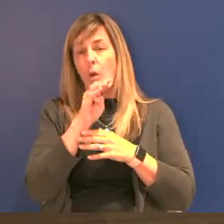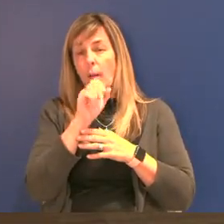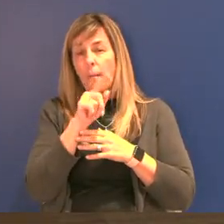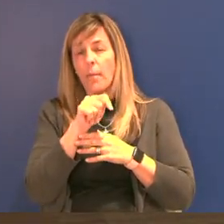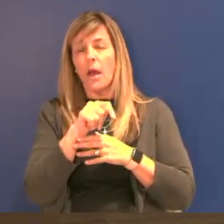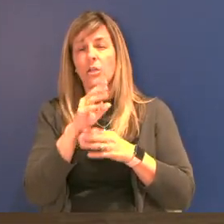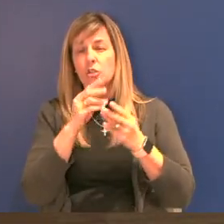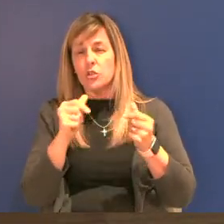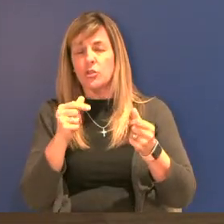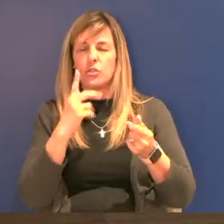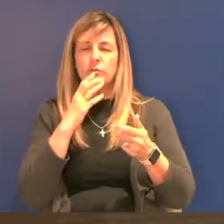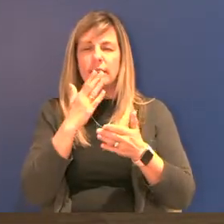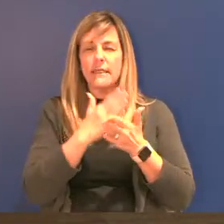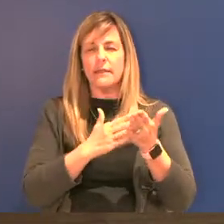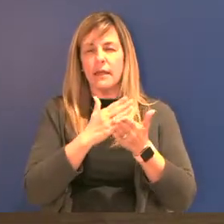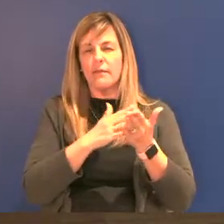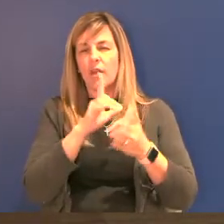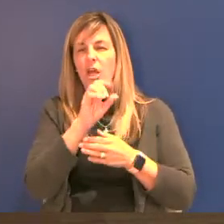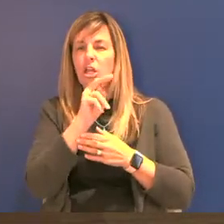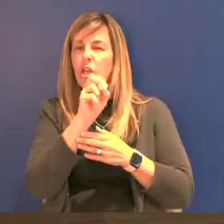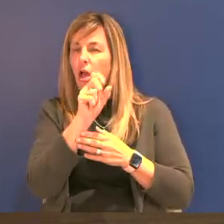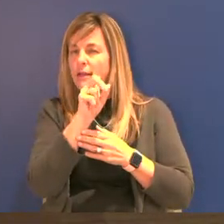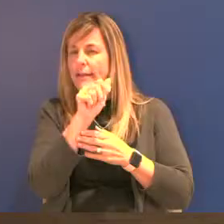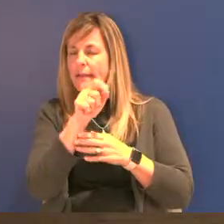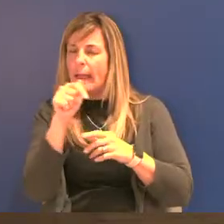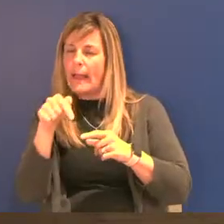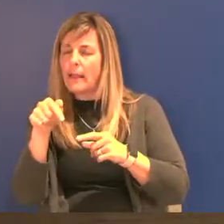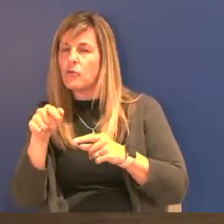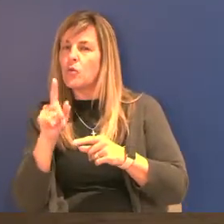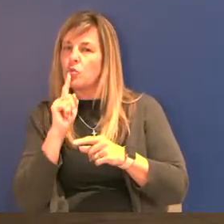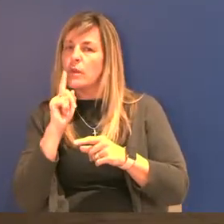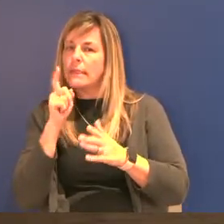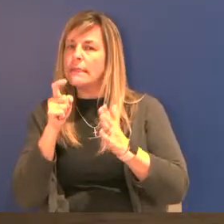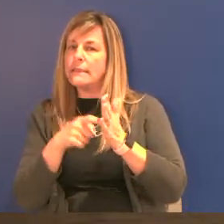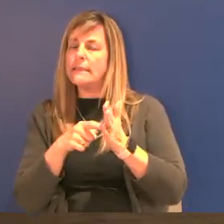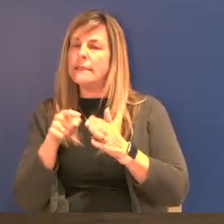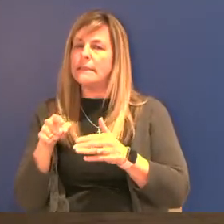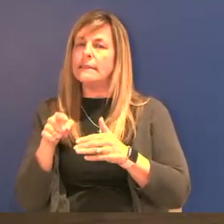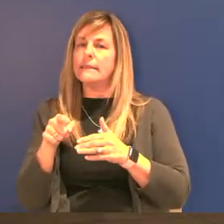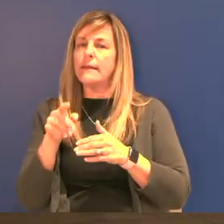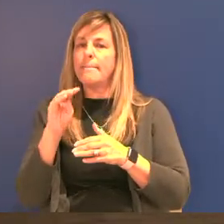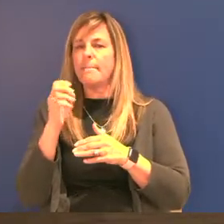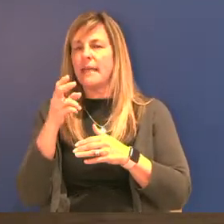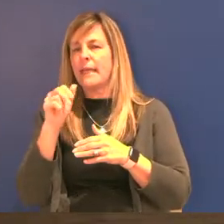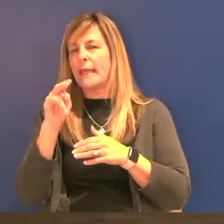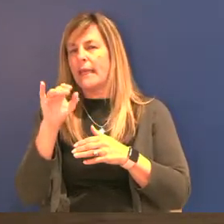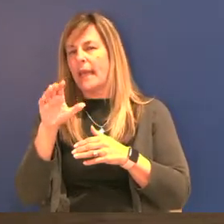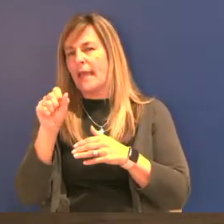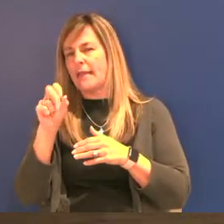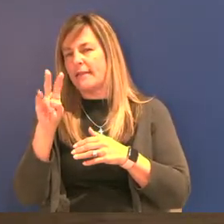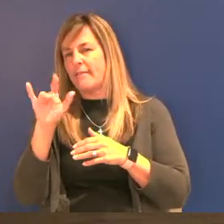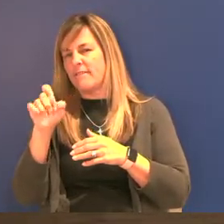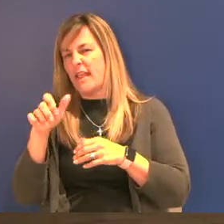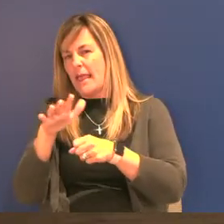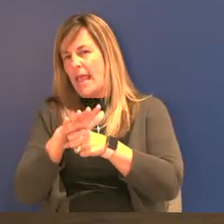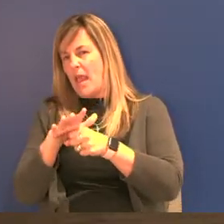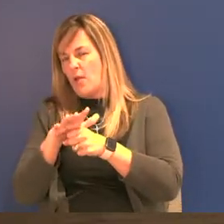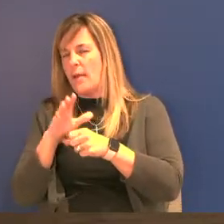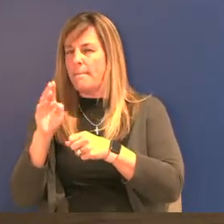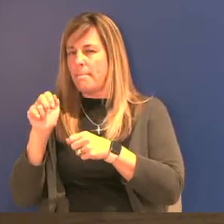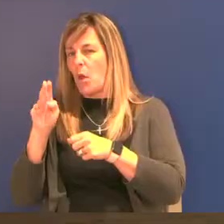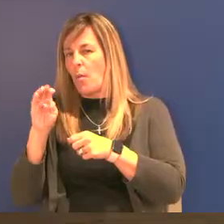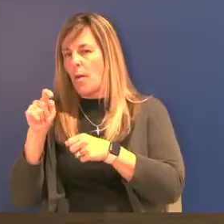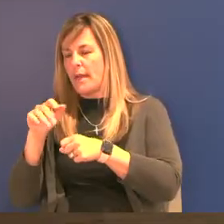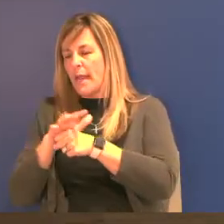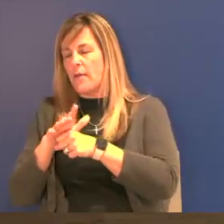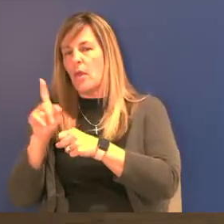just a section of Lonsdale that was really identified in the Mechanicsville and Beaumont area, and so that's where we